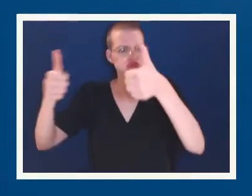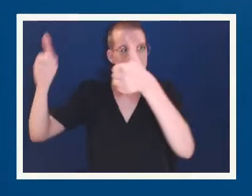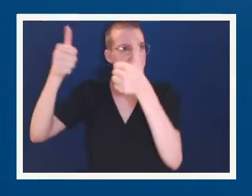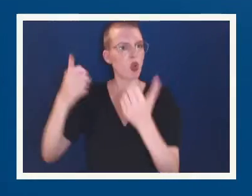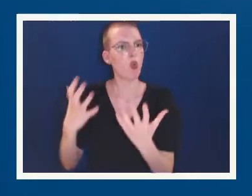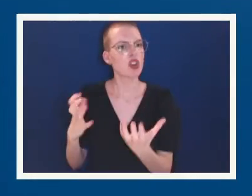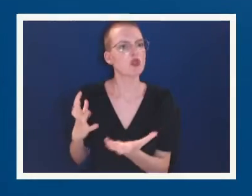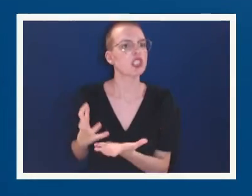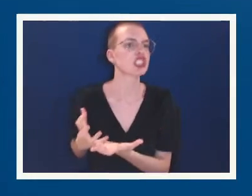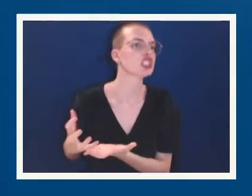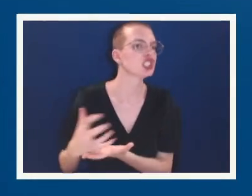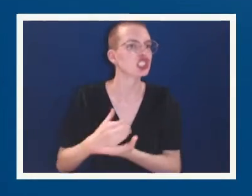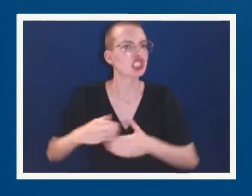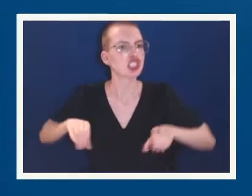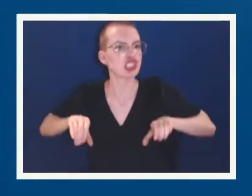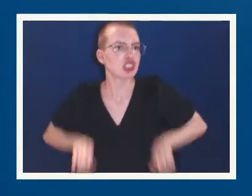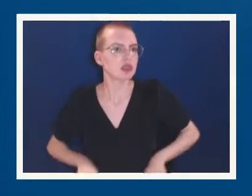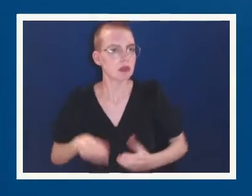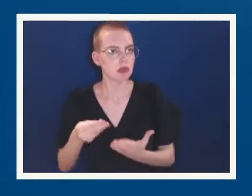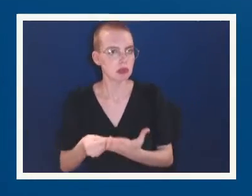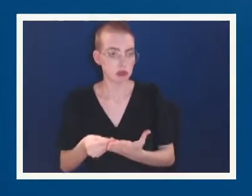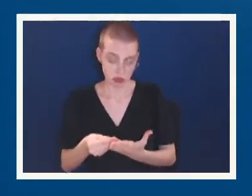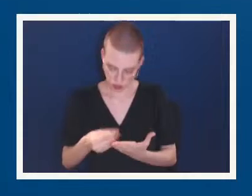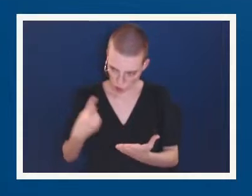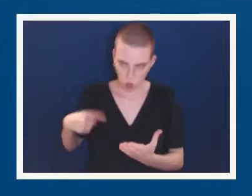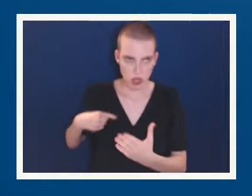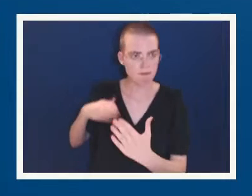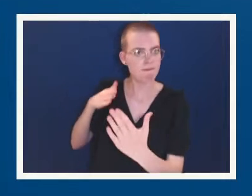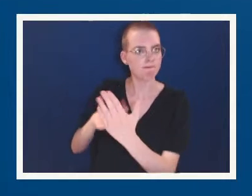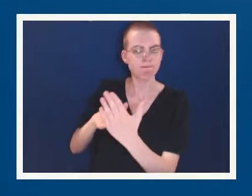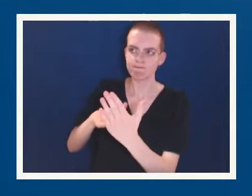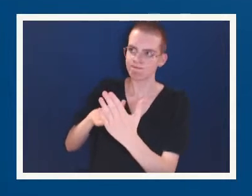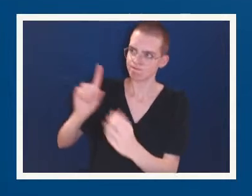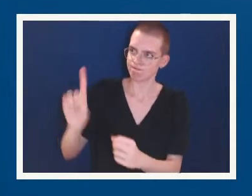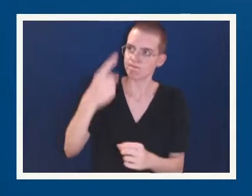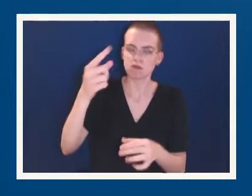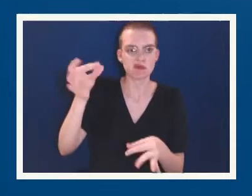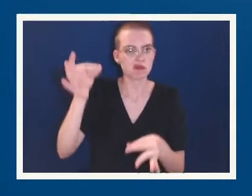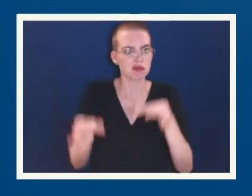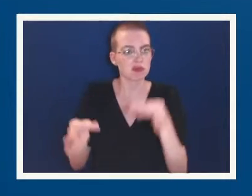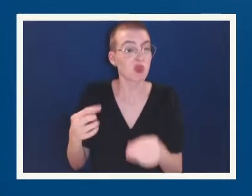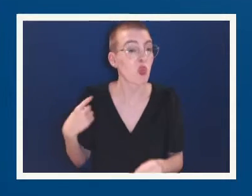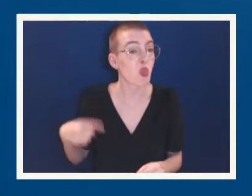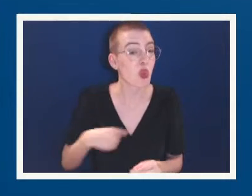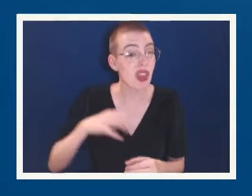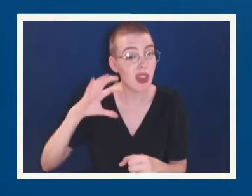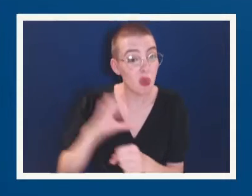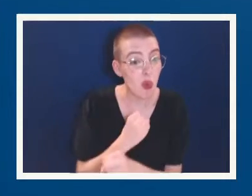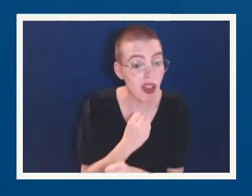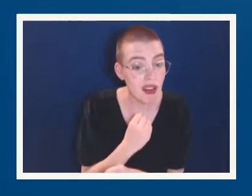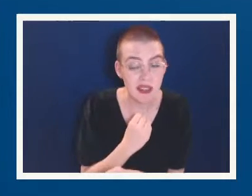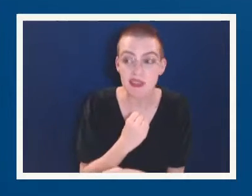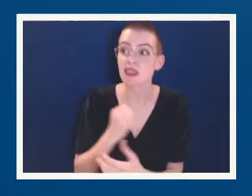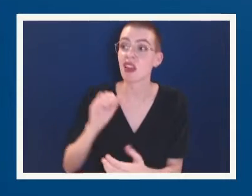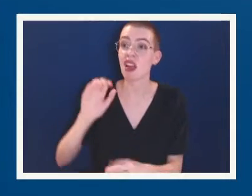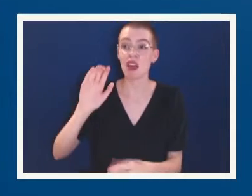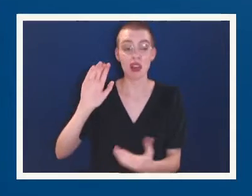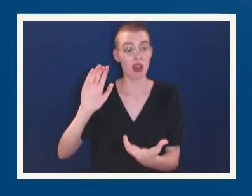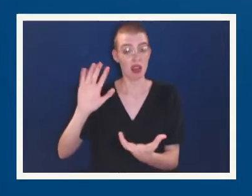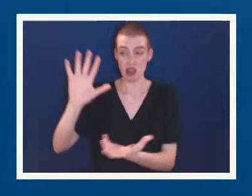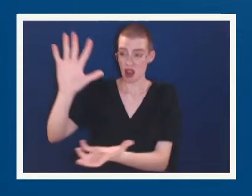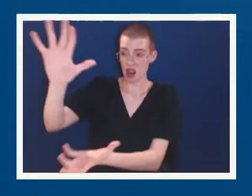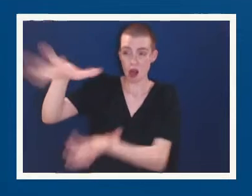So we took them on too, and we won. And we took $1 billion of their ill-gotten gains and brought it back